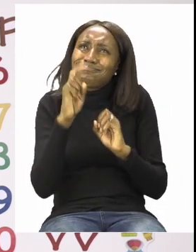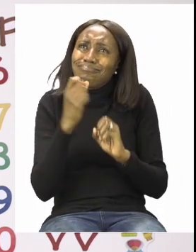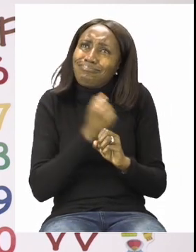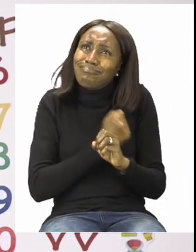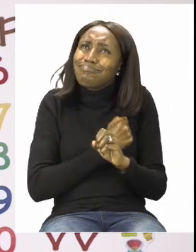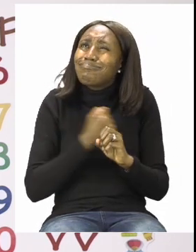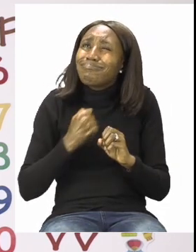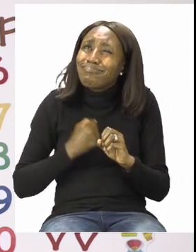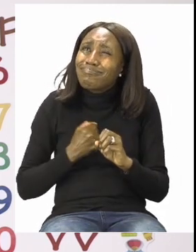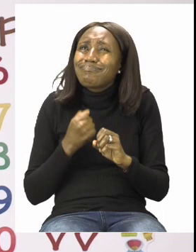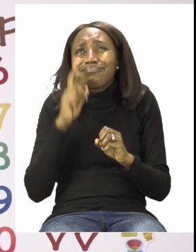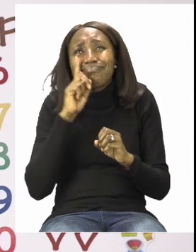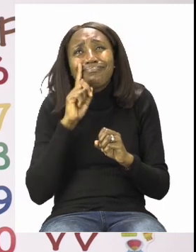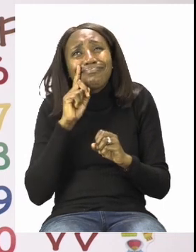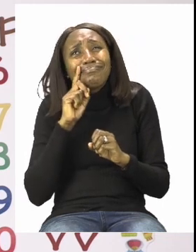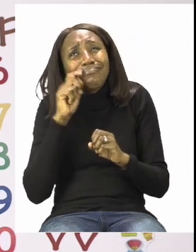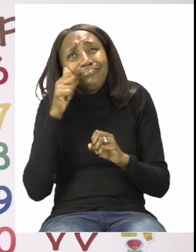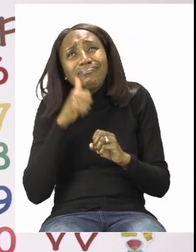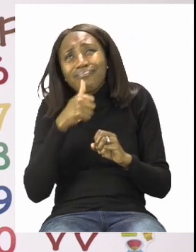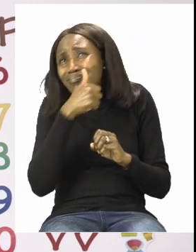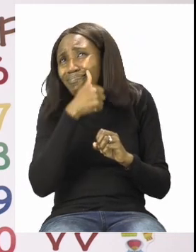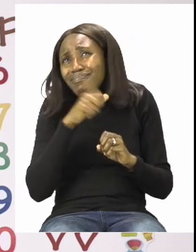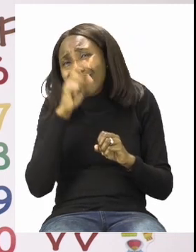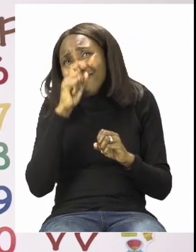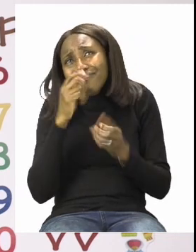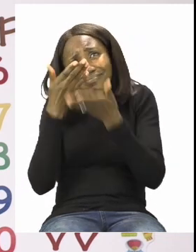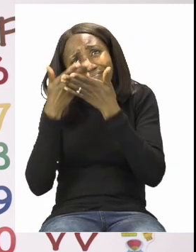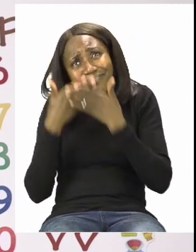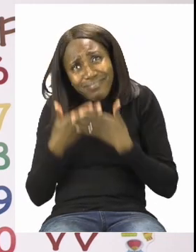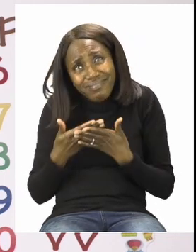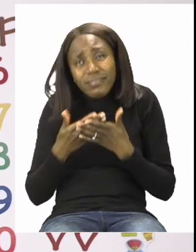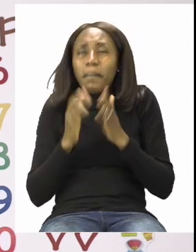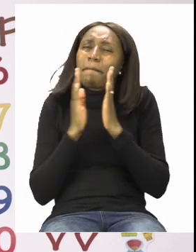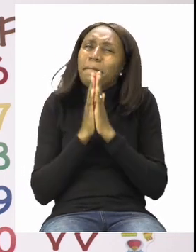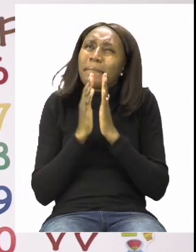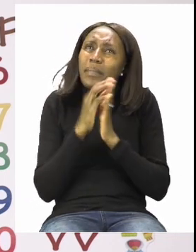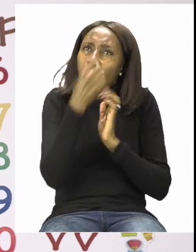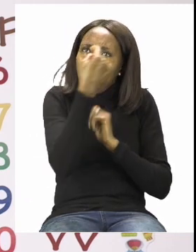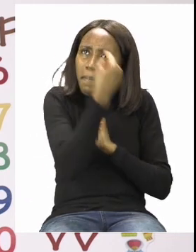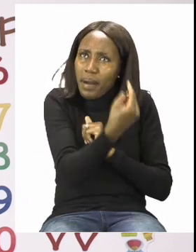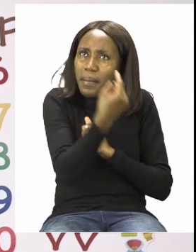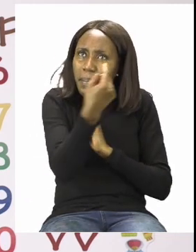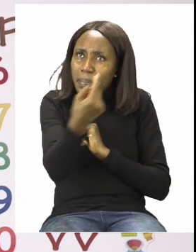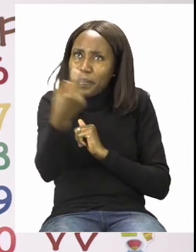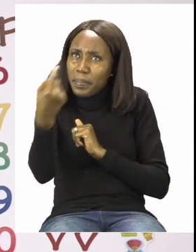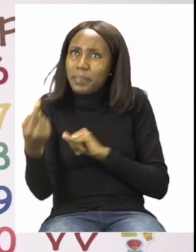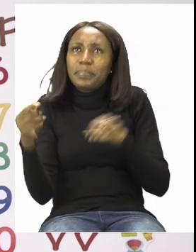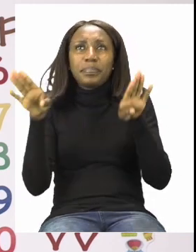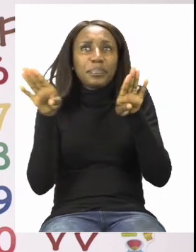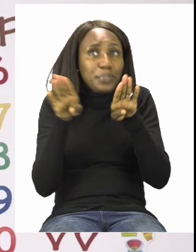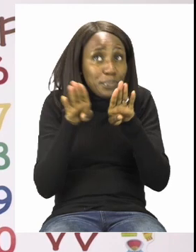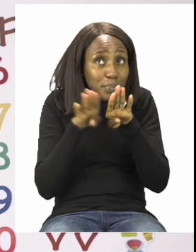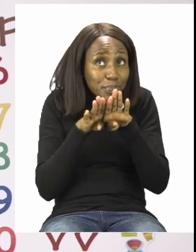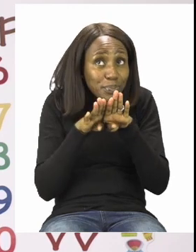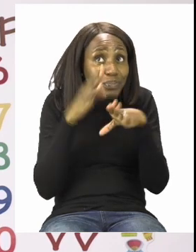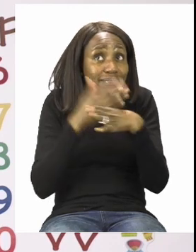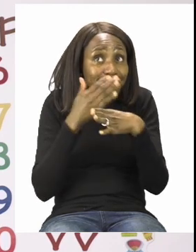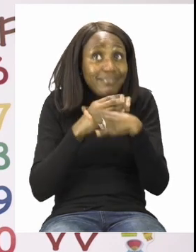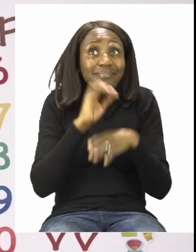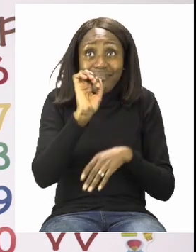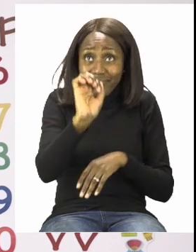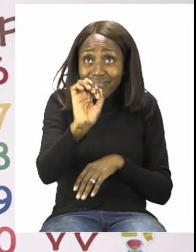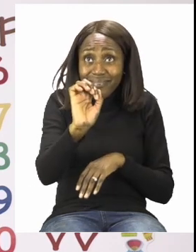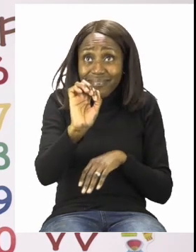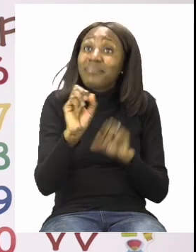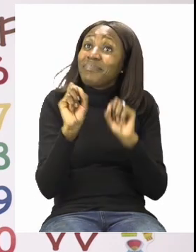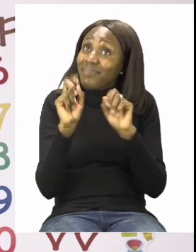for help. But just make sure that you finish your work by yourself. So now that